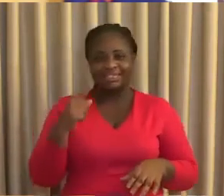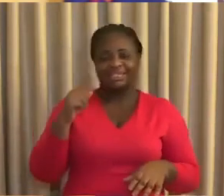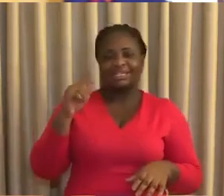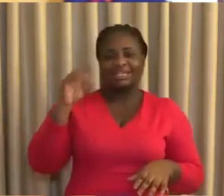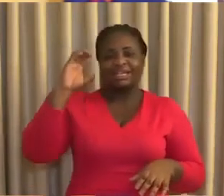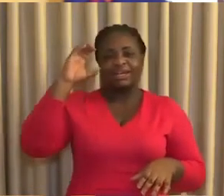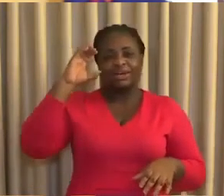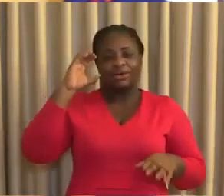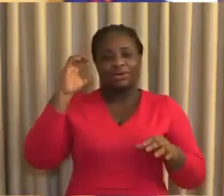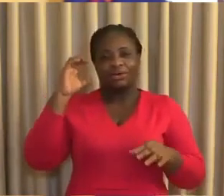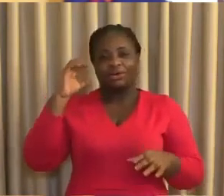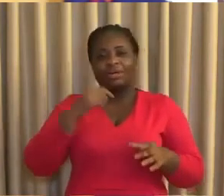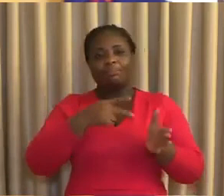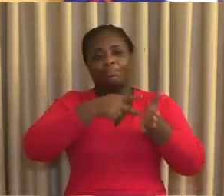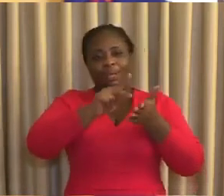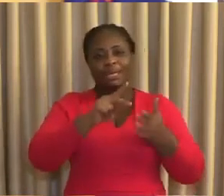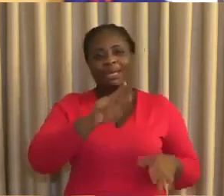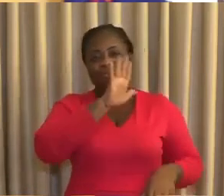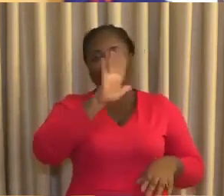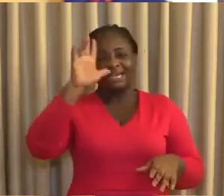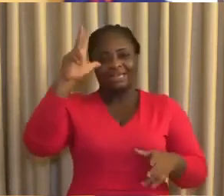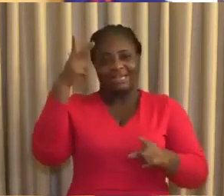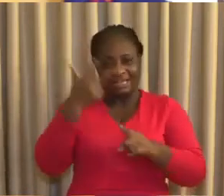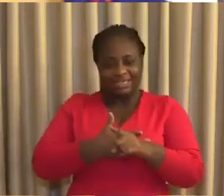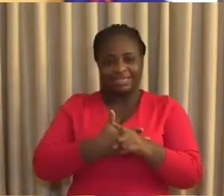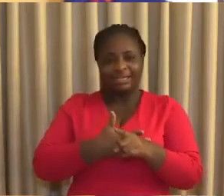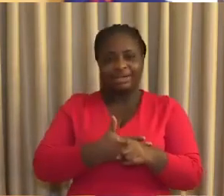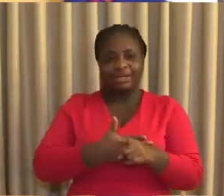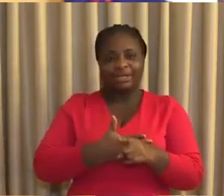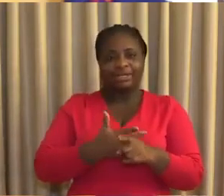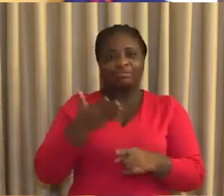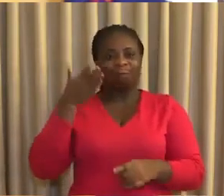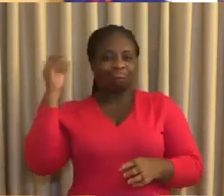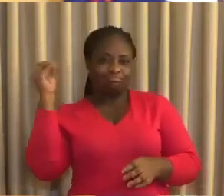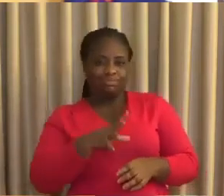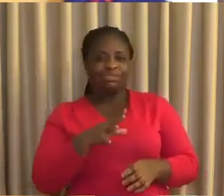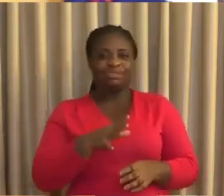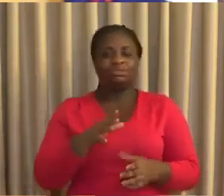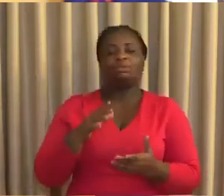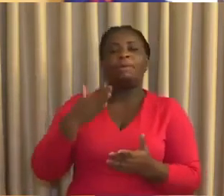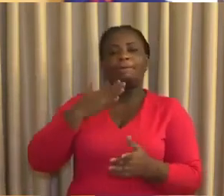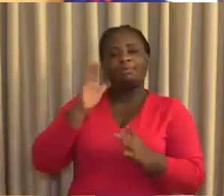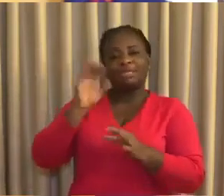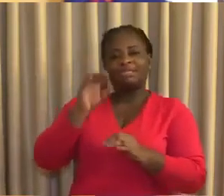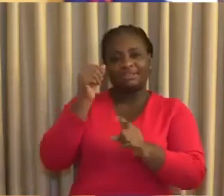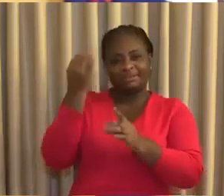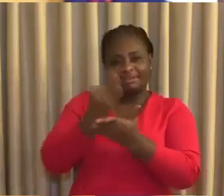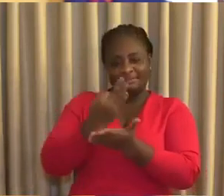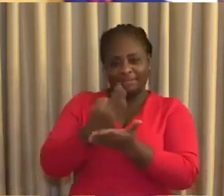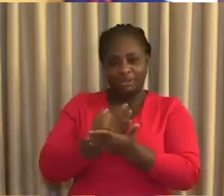i.e. April, May, and June, into this fund. Let me also thank, from the bottom of my